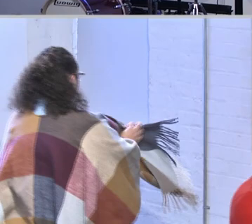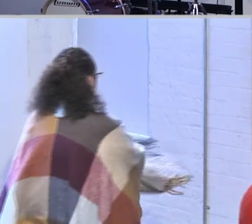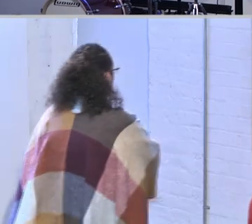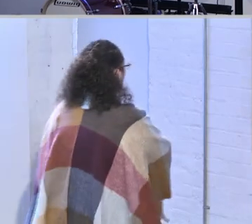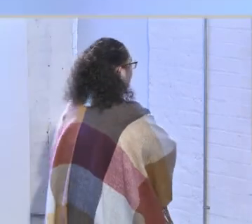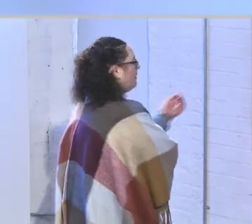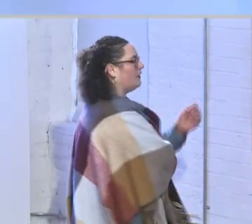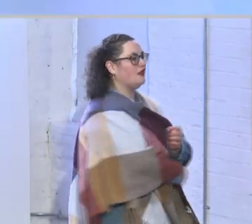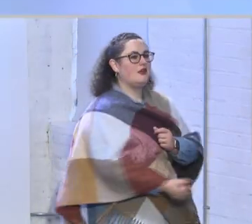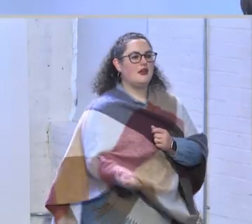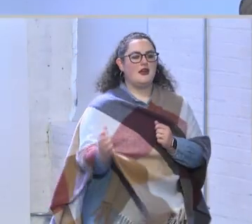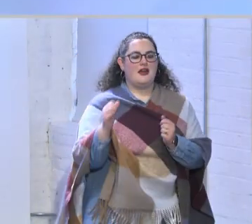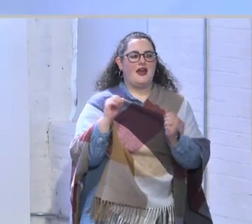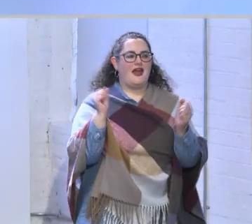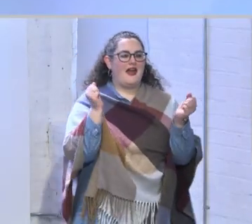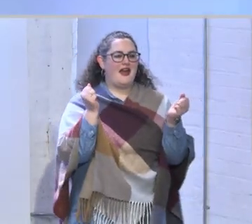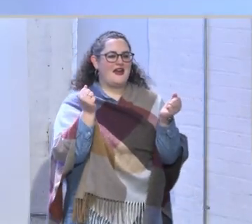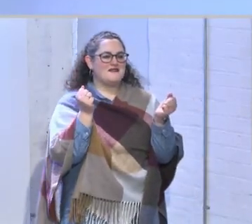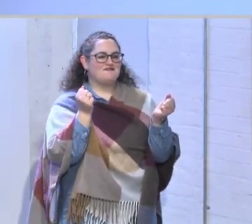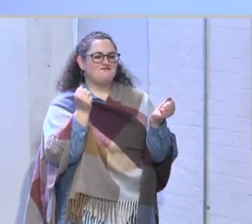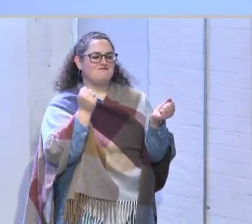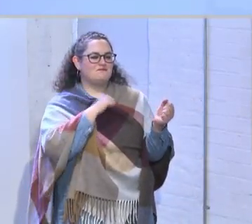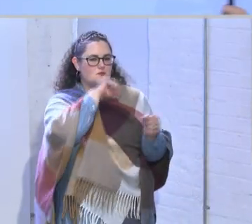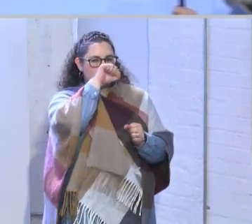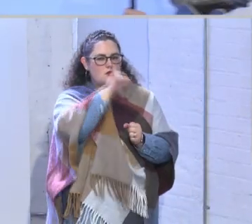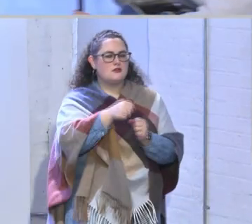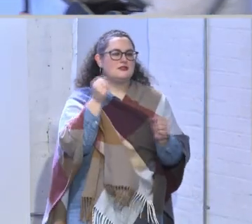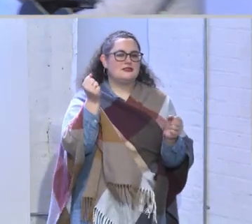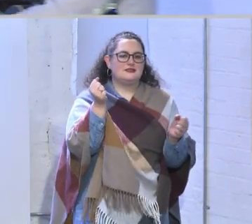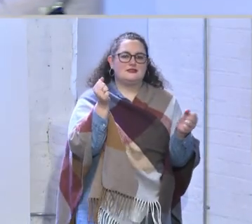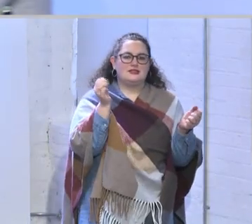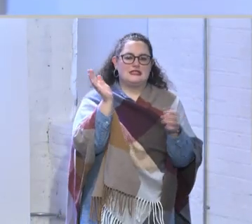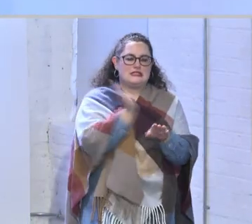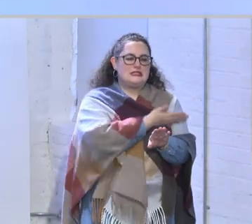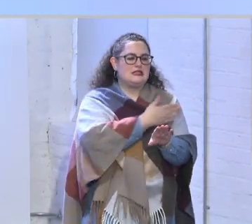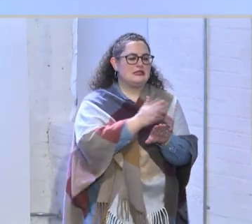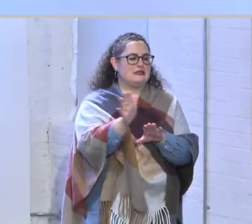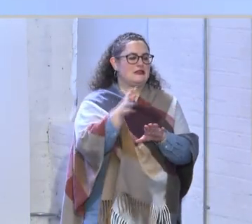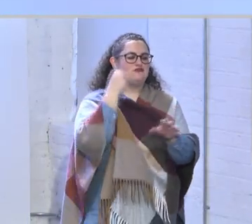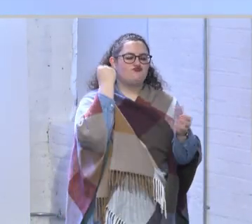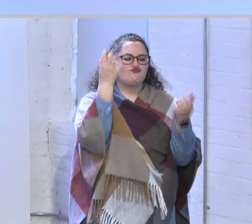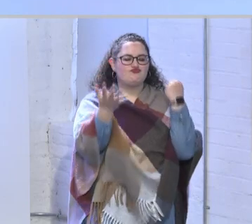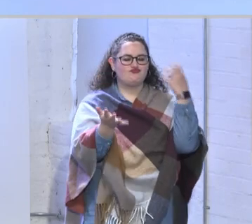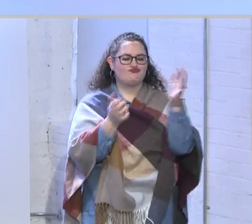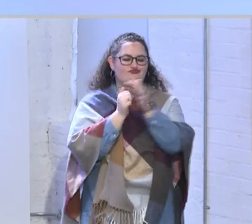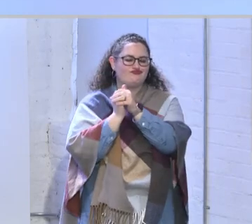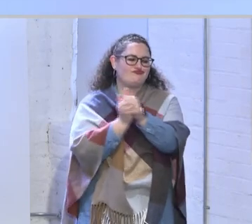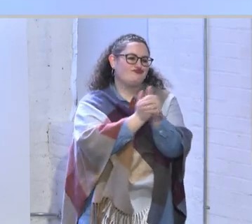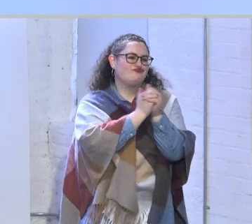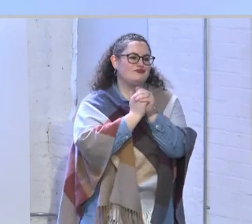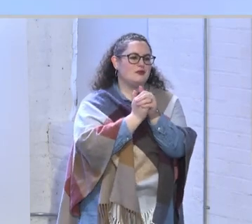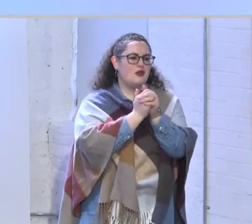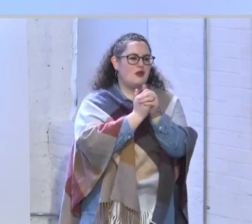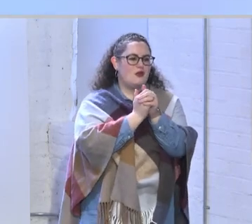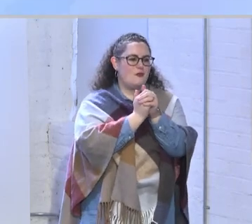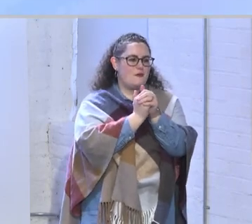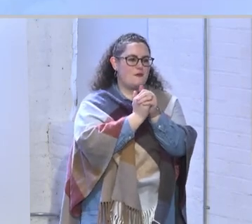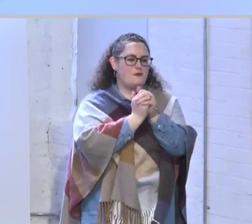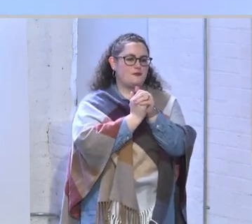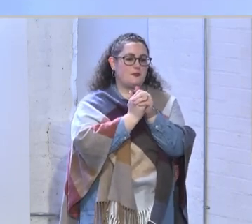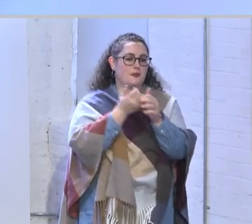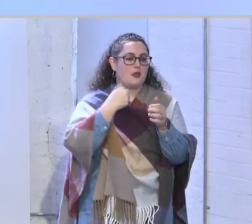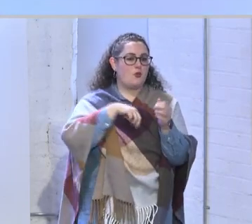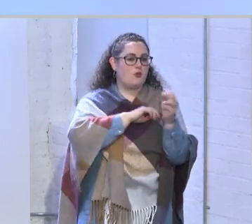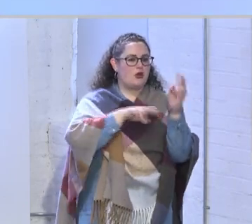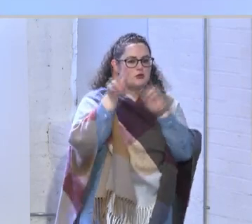I just love singing with you and love being here, and I want to share with you that we next Sunday we're going to observe the